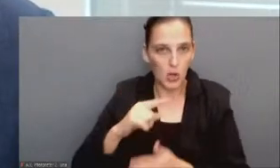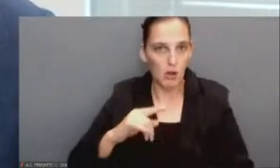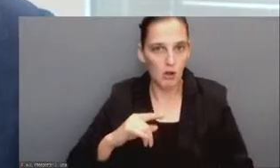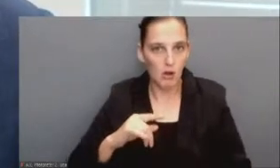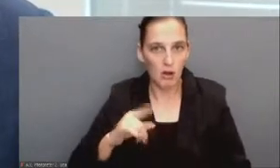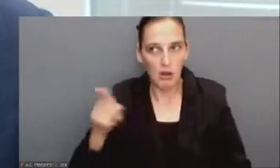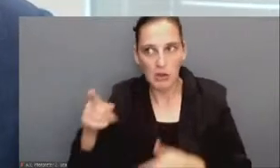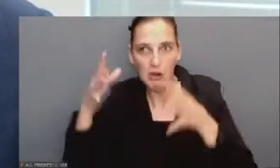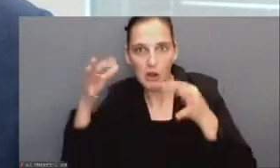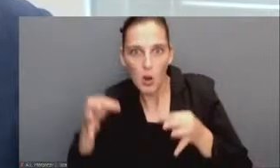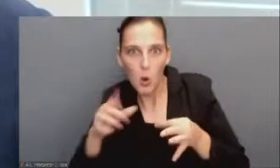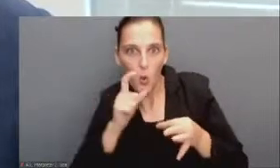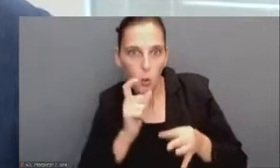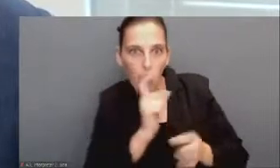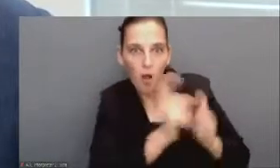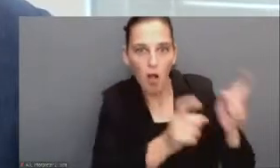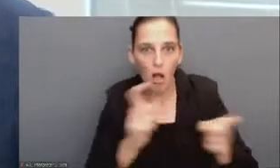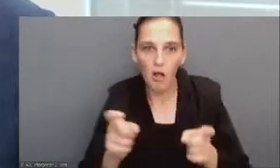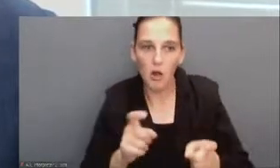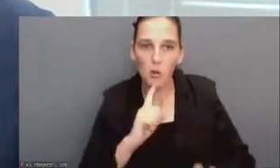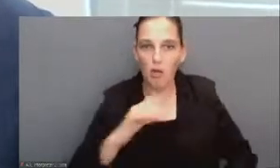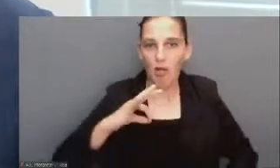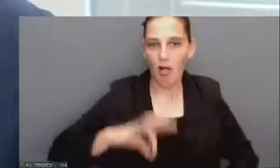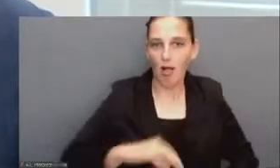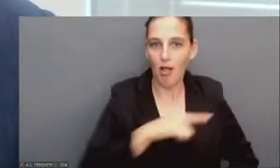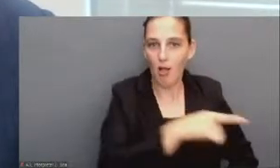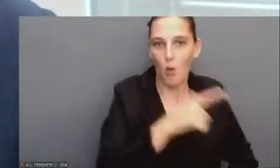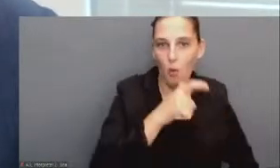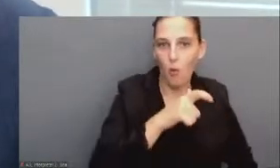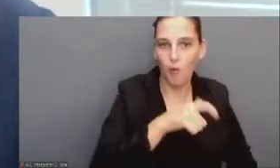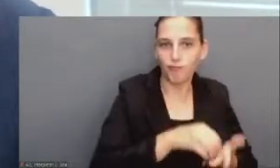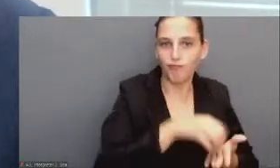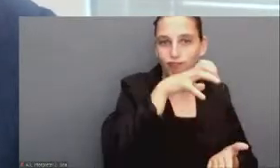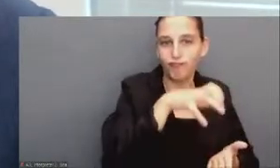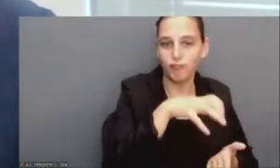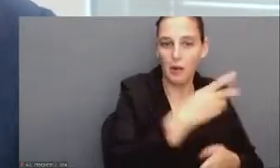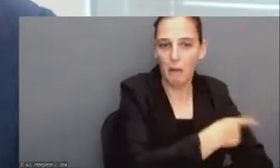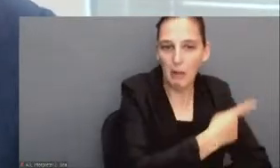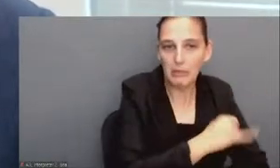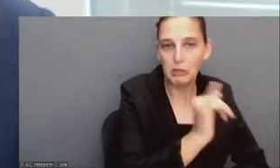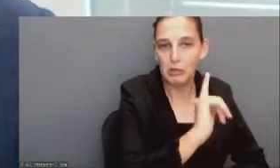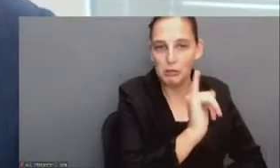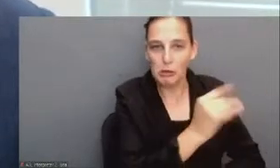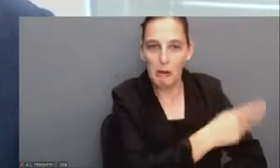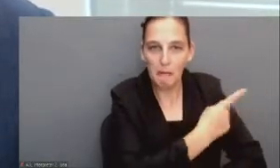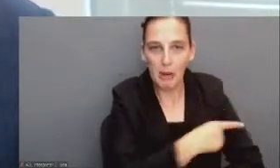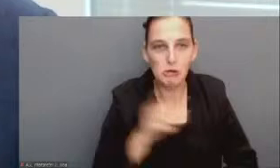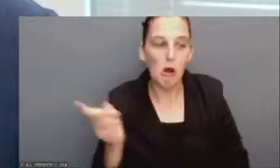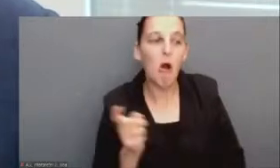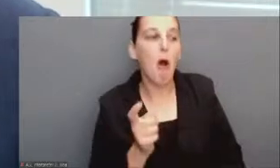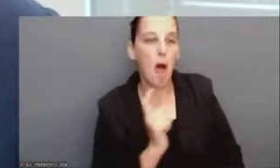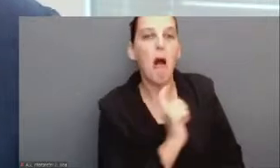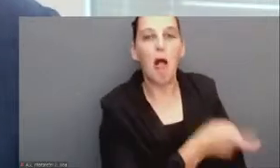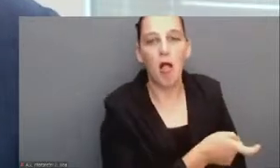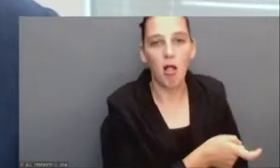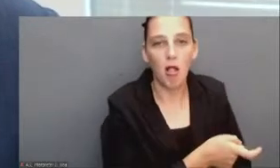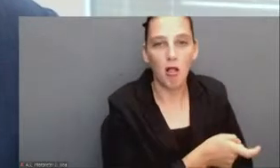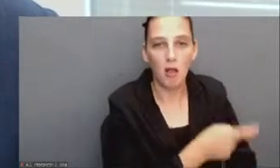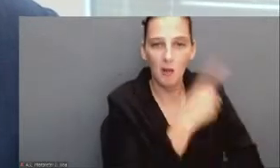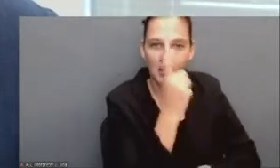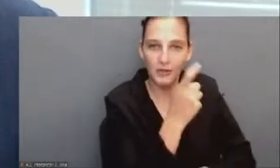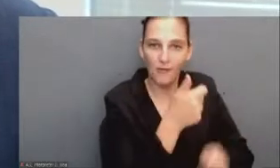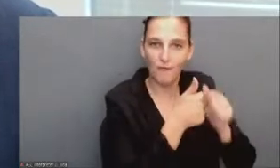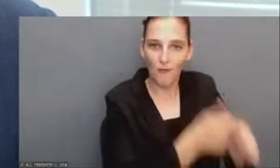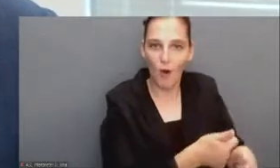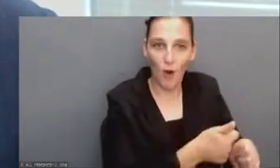who had more advantaged patients, more insured patients, because they were driven by a hospital's total revenue. And if you're